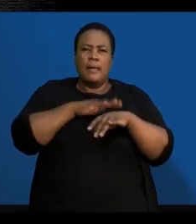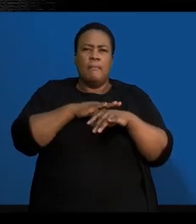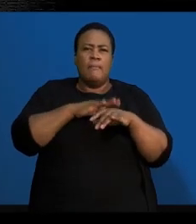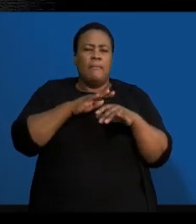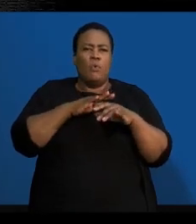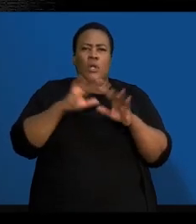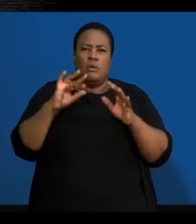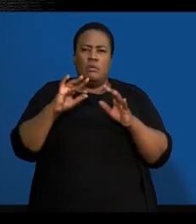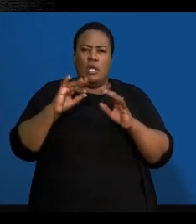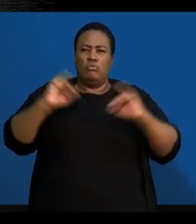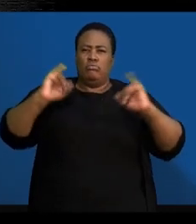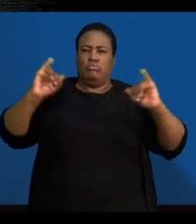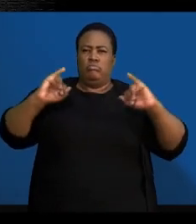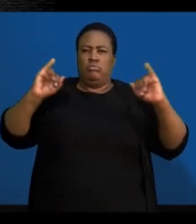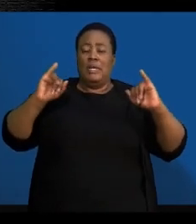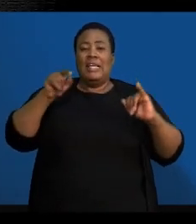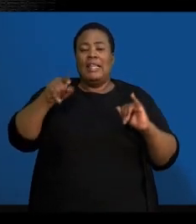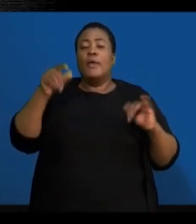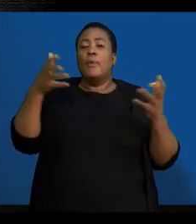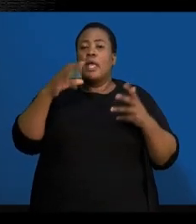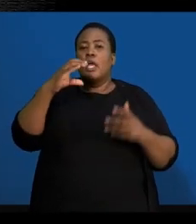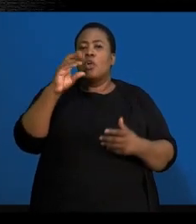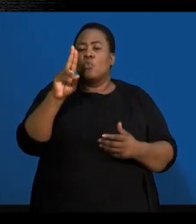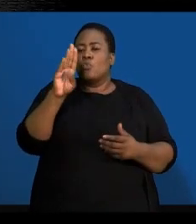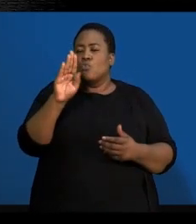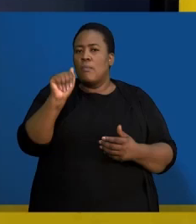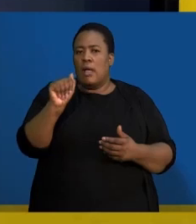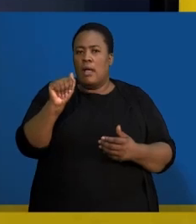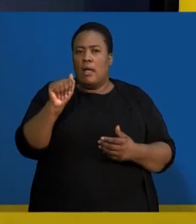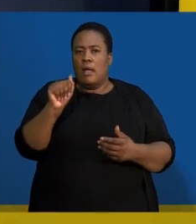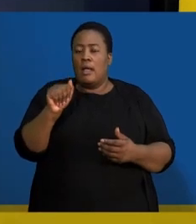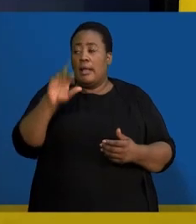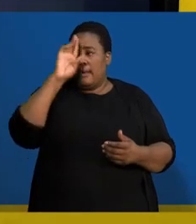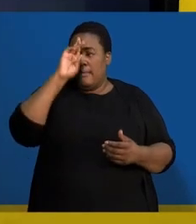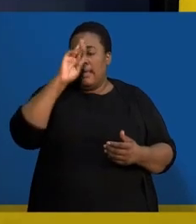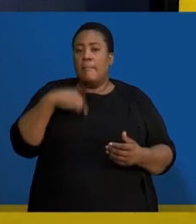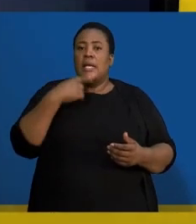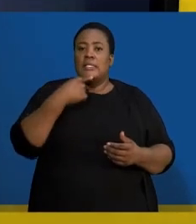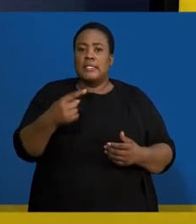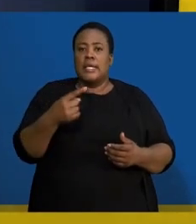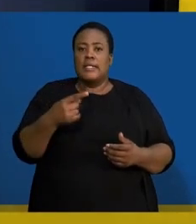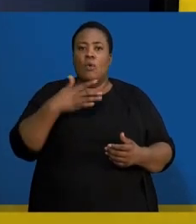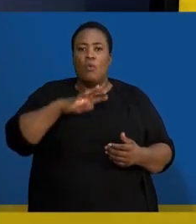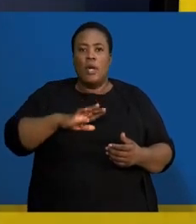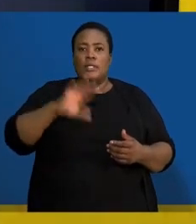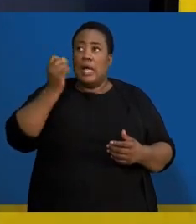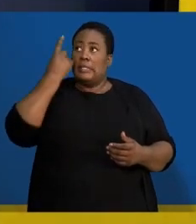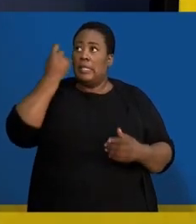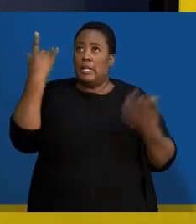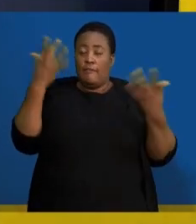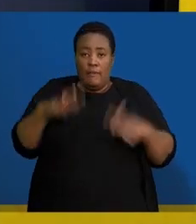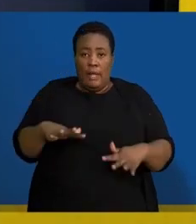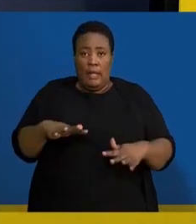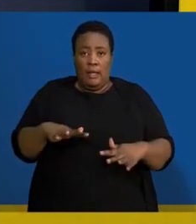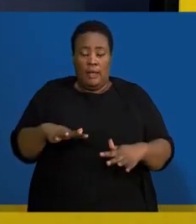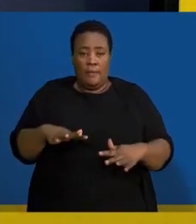guys, remember I told you that it's not only comprehension that we are looking for in the source. We are